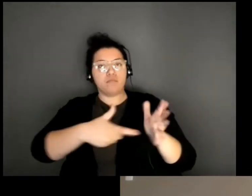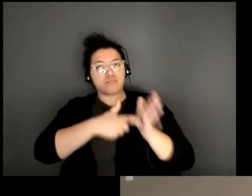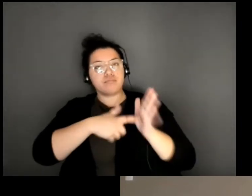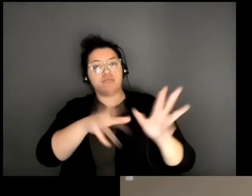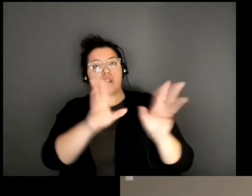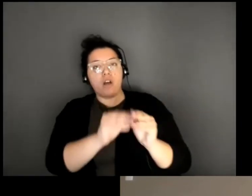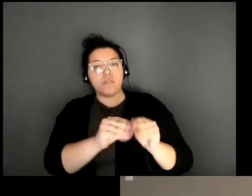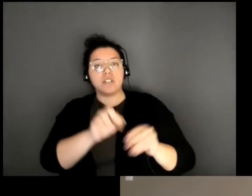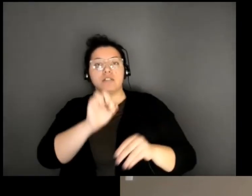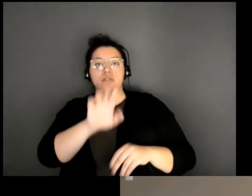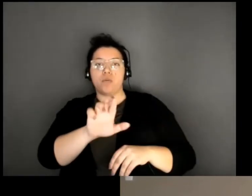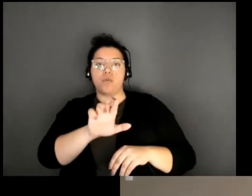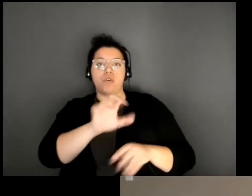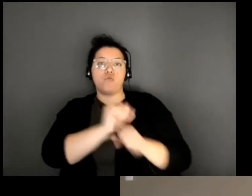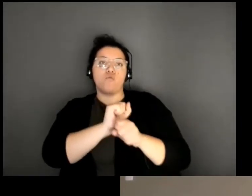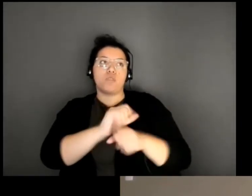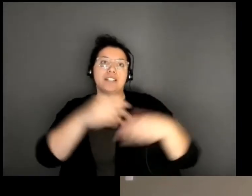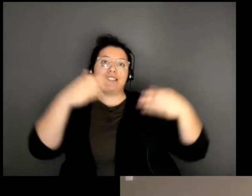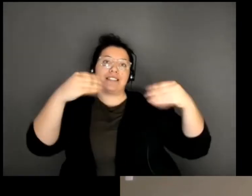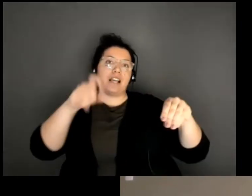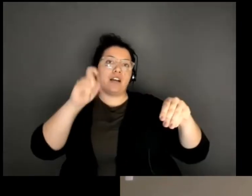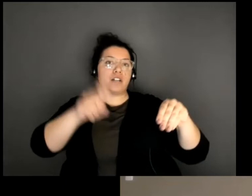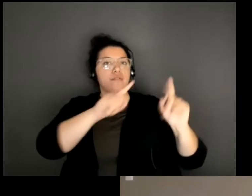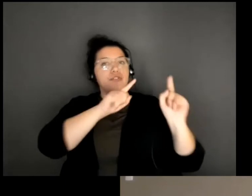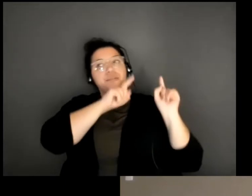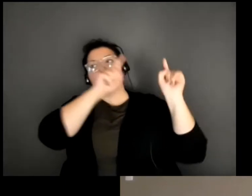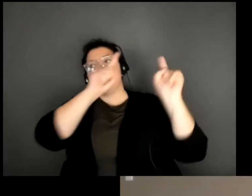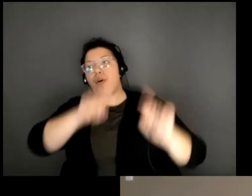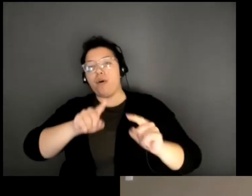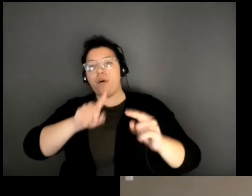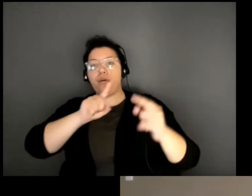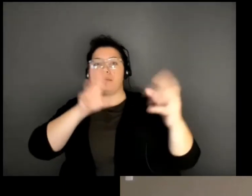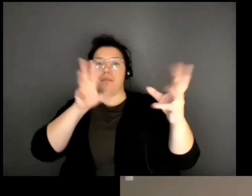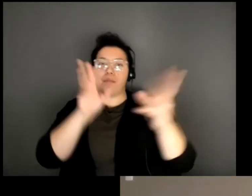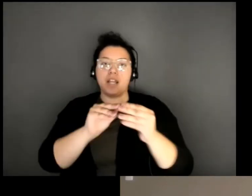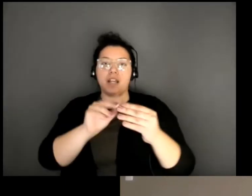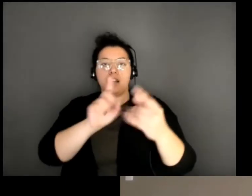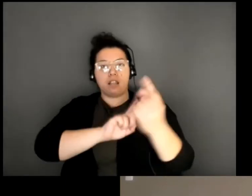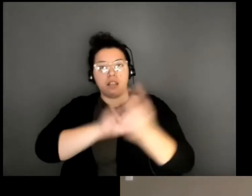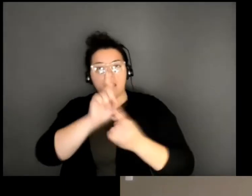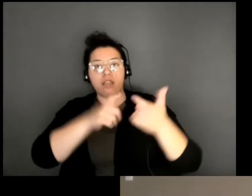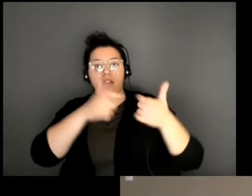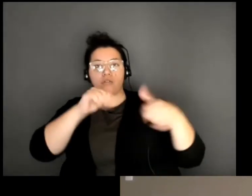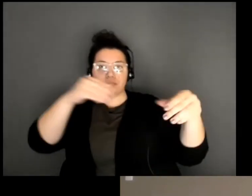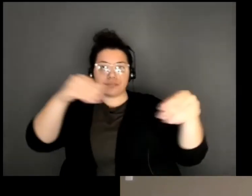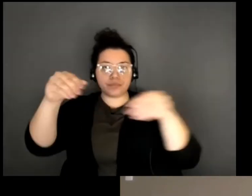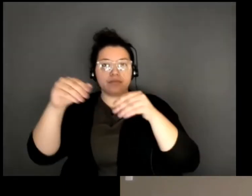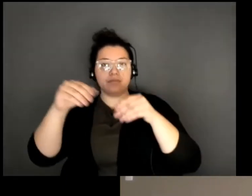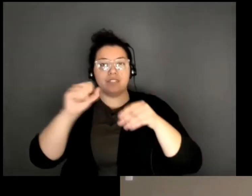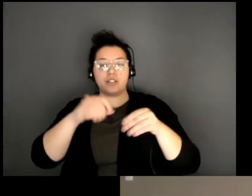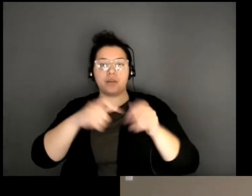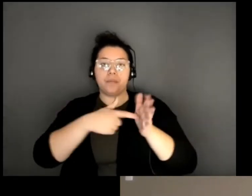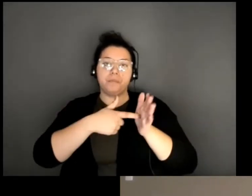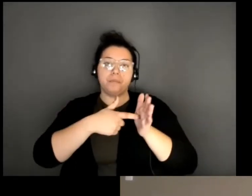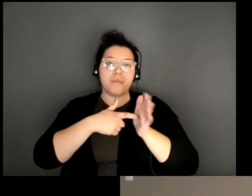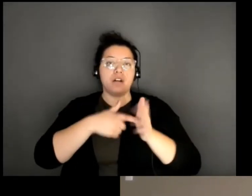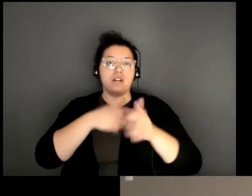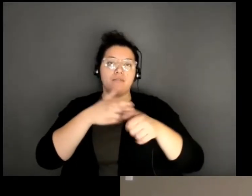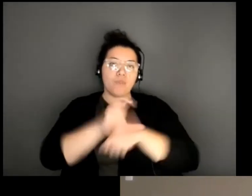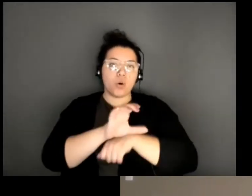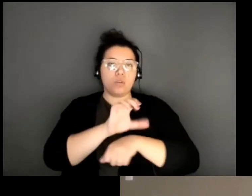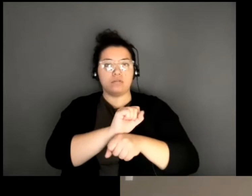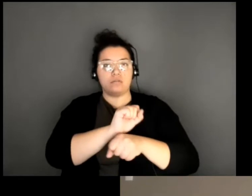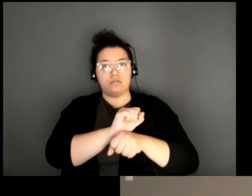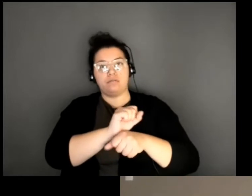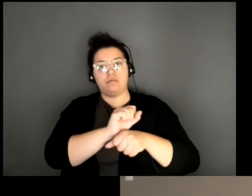maybe they're in a sales type of role where they need to travel in order to make their sales goals. So they have to be on the road or they have to travel. A lot of